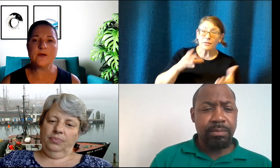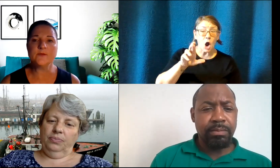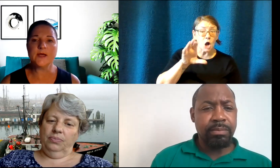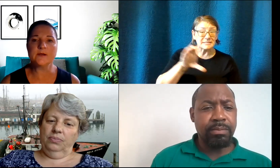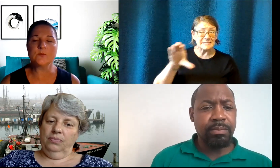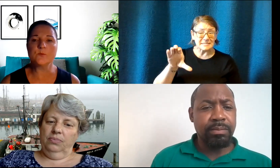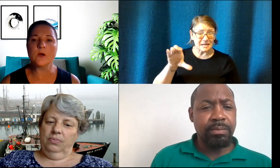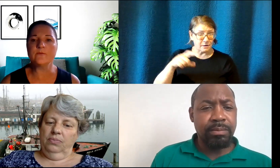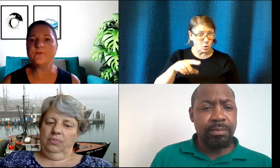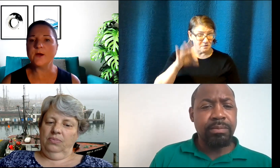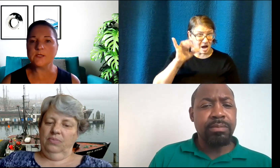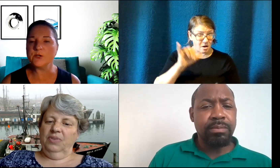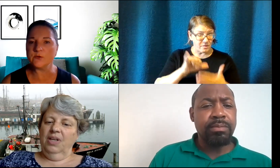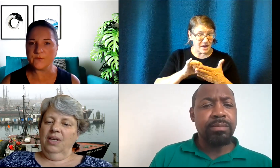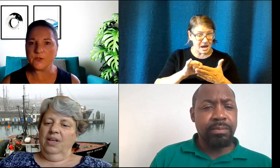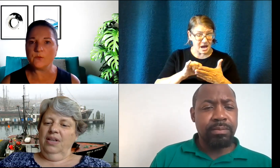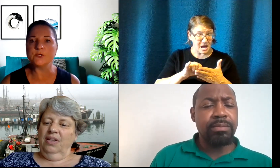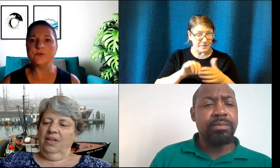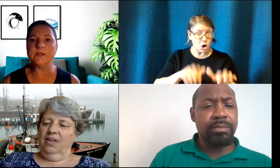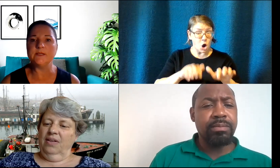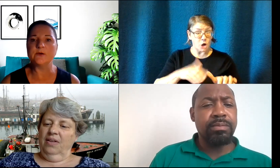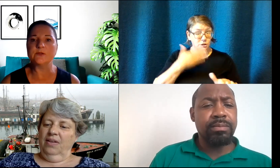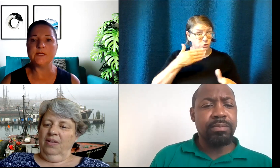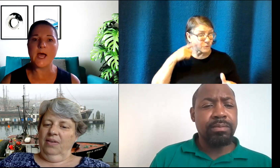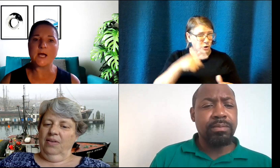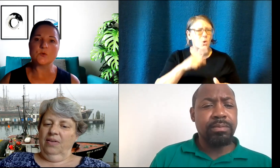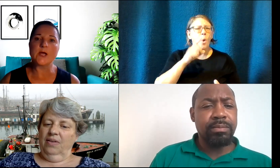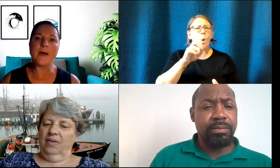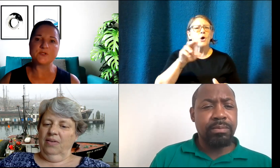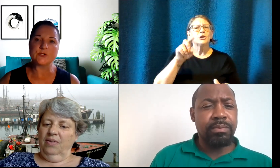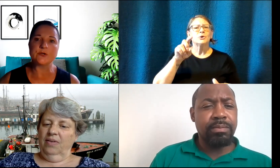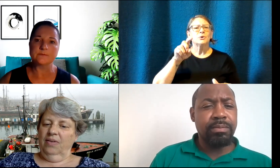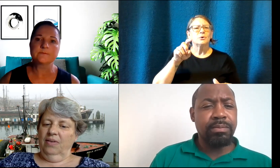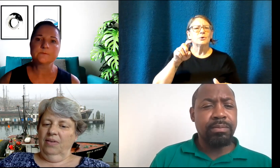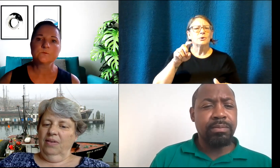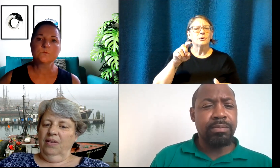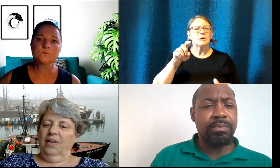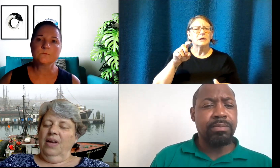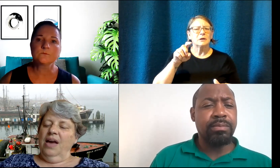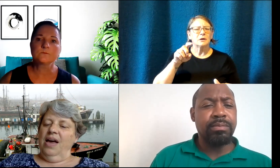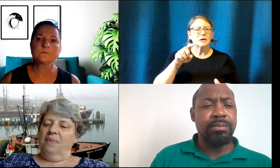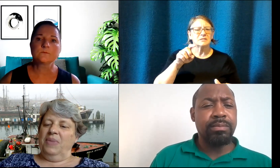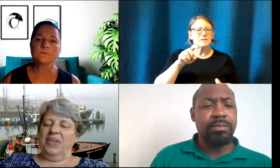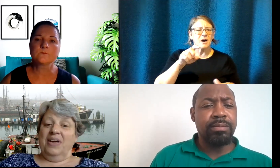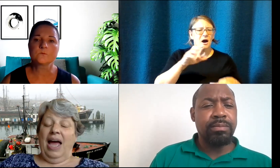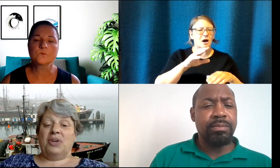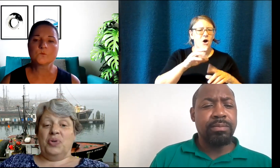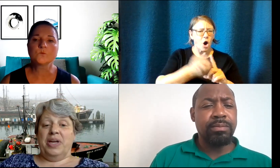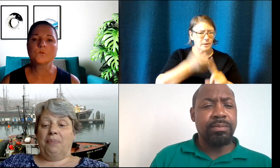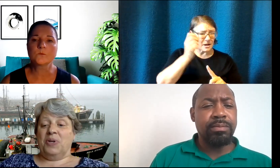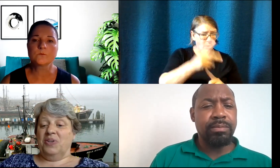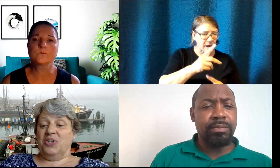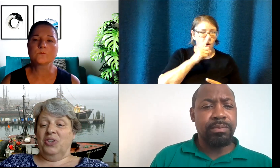have you found that fairly good for you, or do you need the actual captioner? The